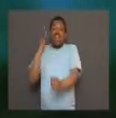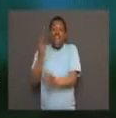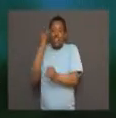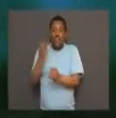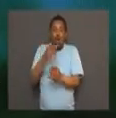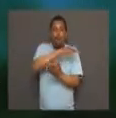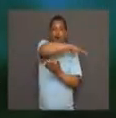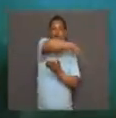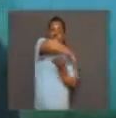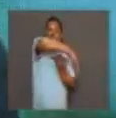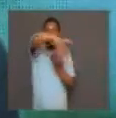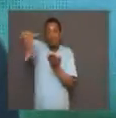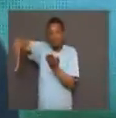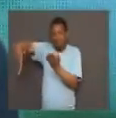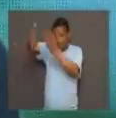international boundaries.